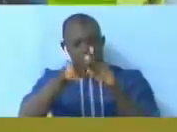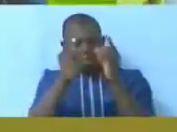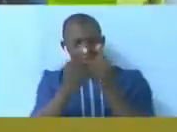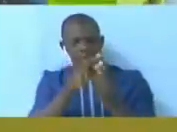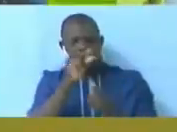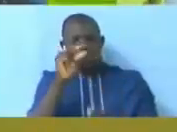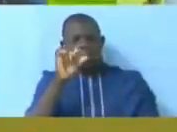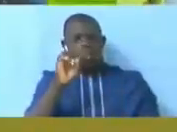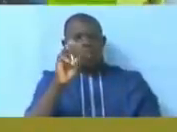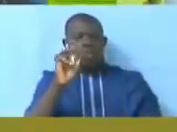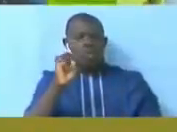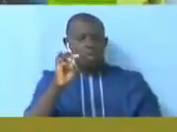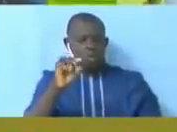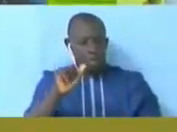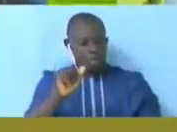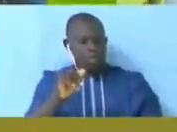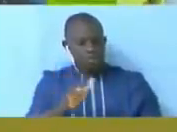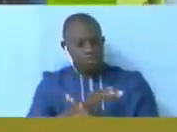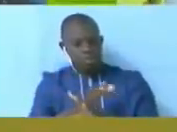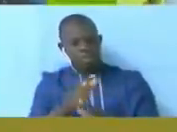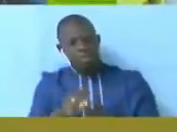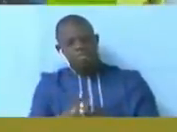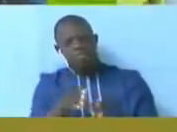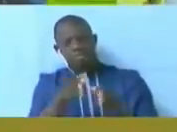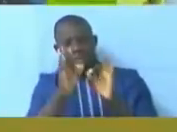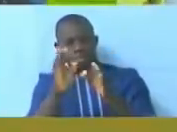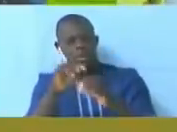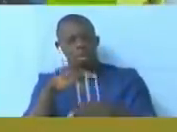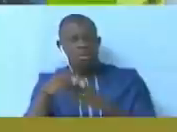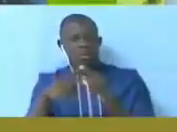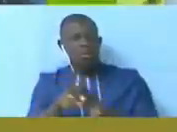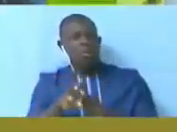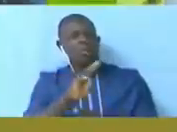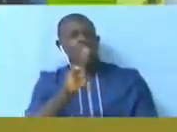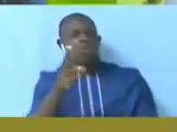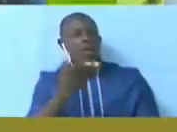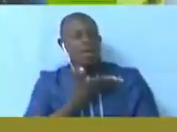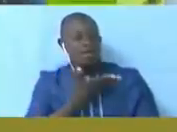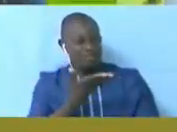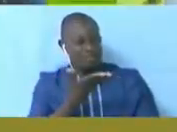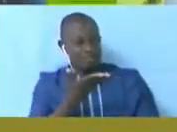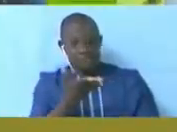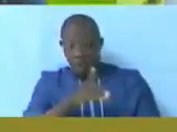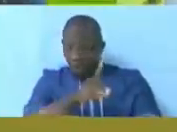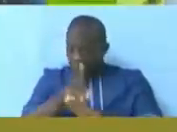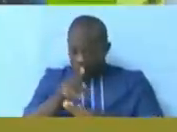The dimension that I have raised is the lack of jurisdiction in the court.